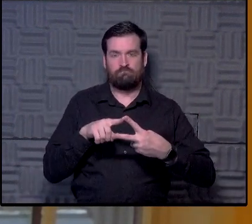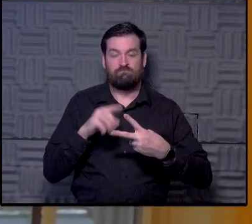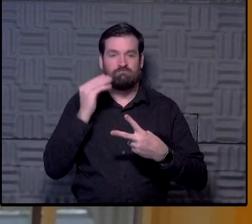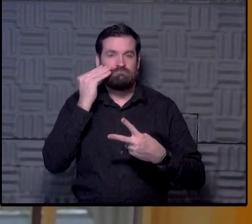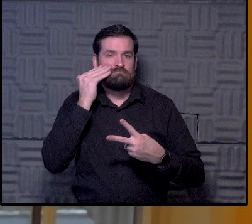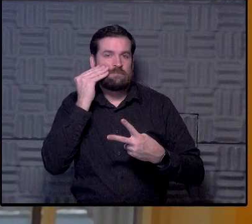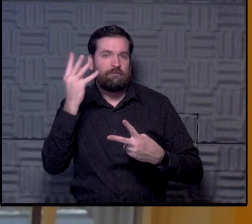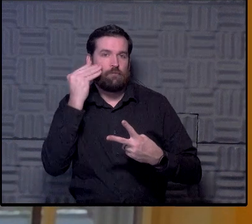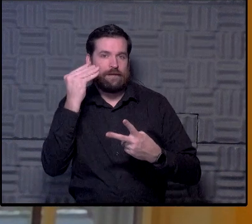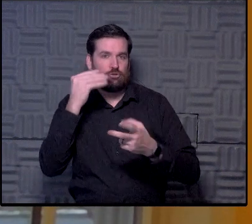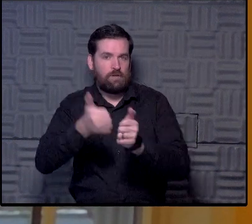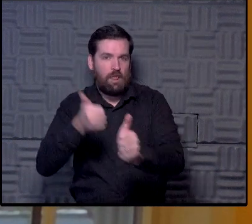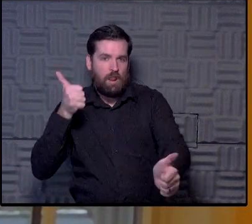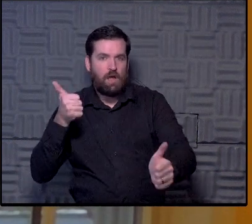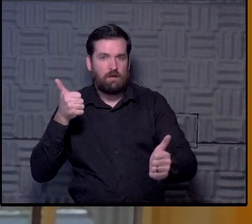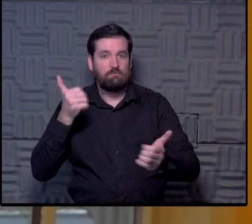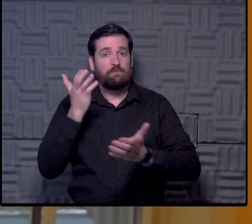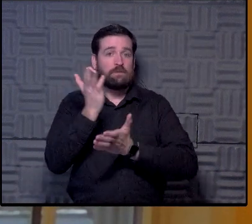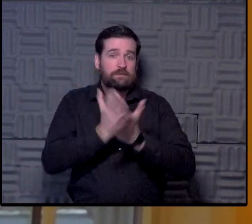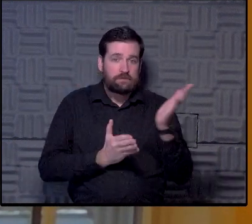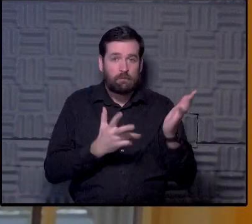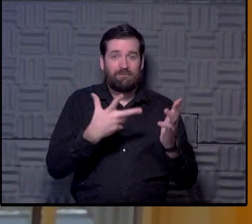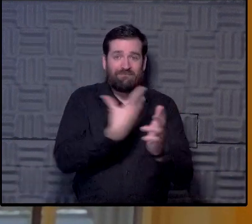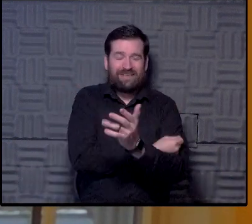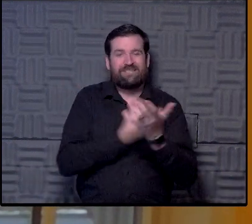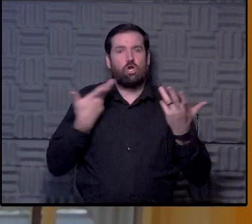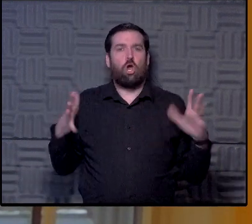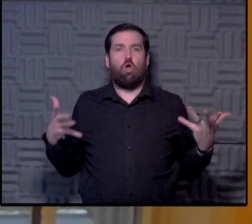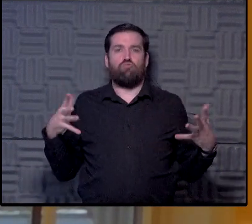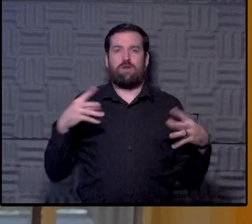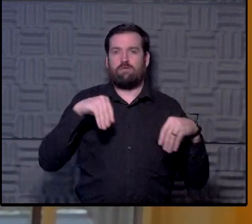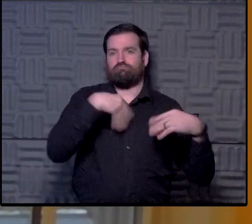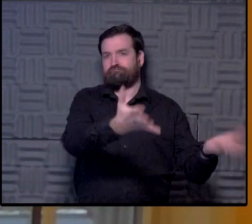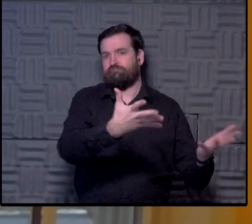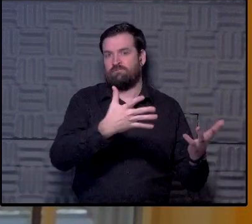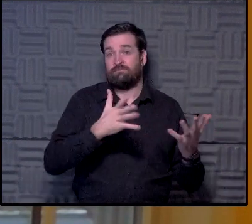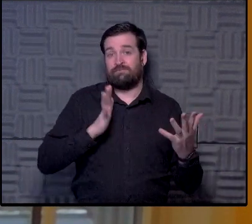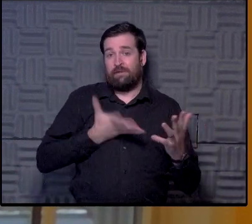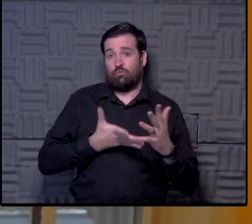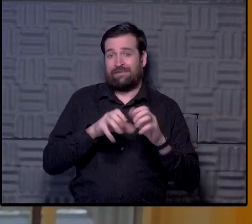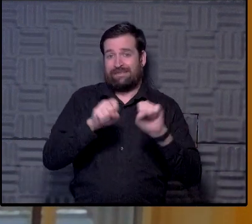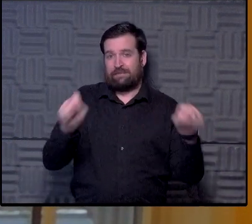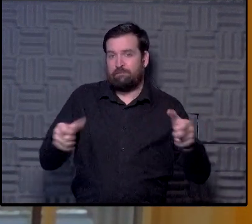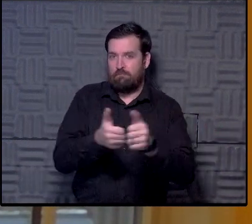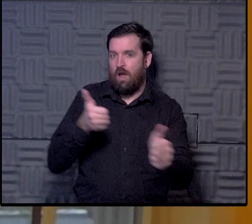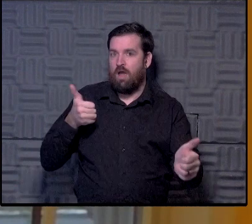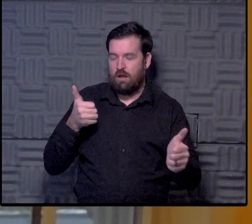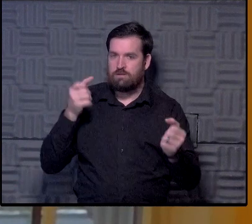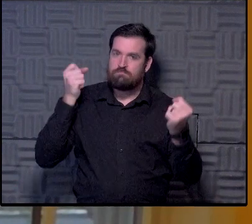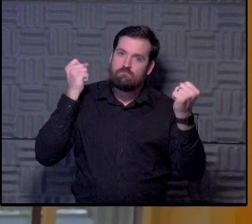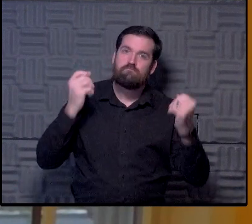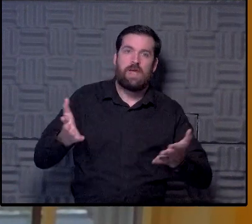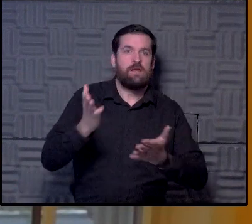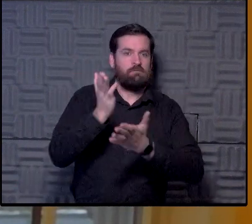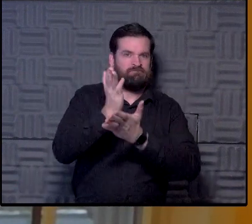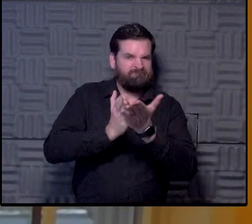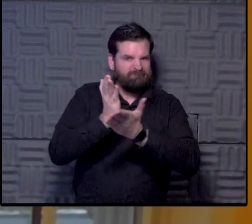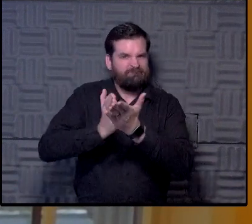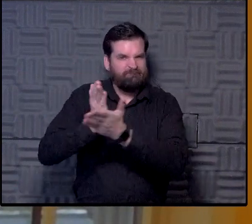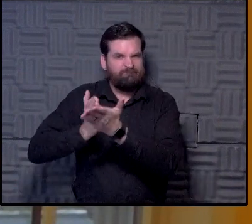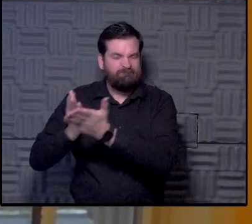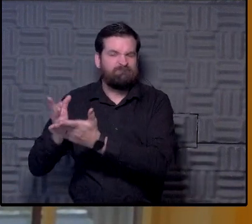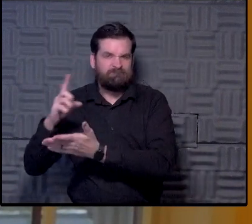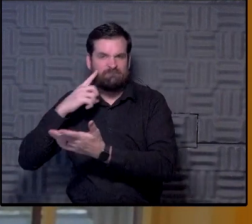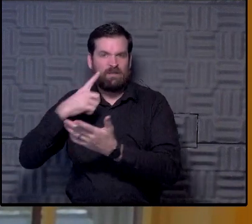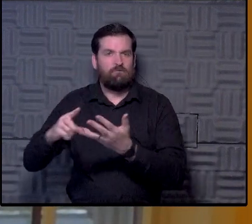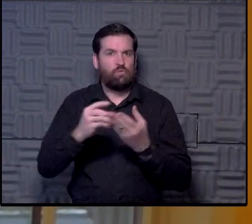lag. We know that some of those vaccines have actually been administered, and our systems just need to catch up. There are many, many pieces that need to be in place to have